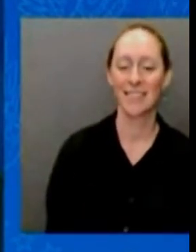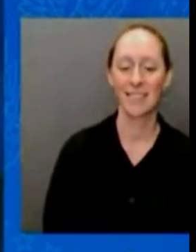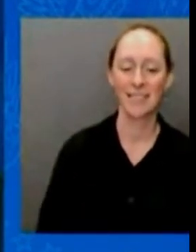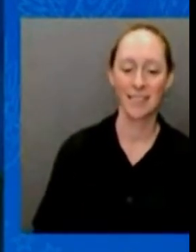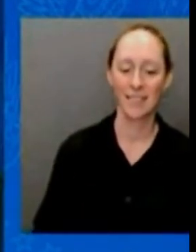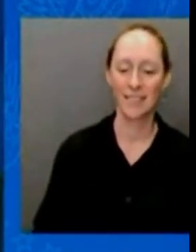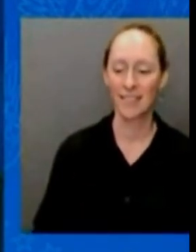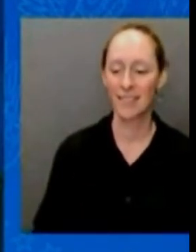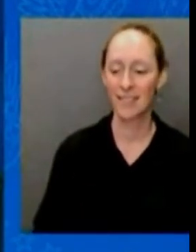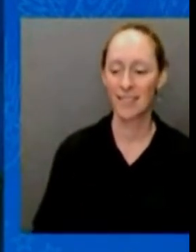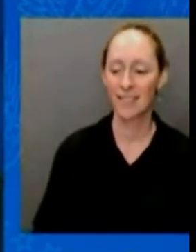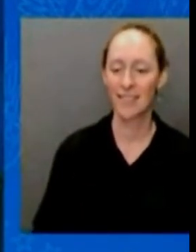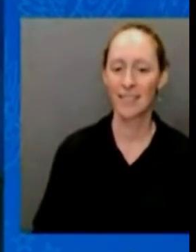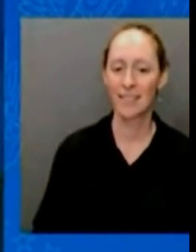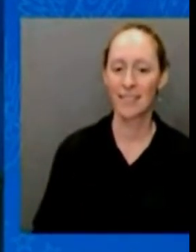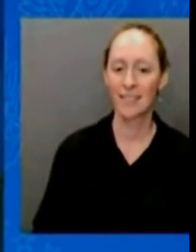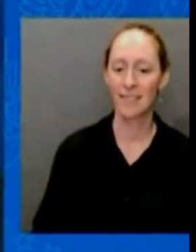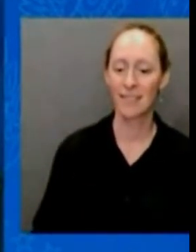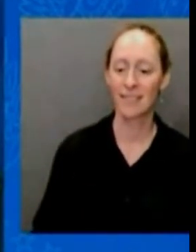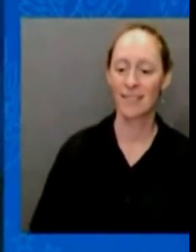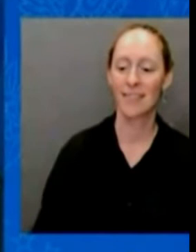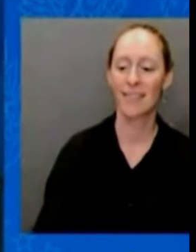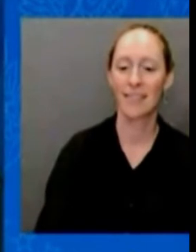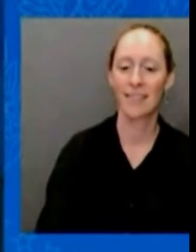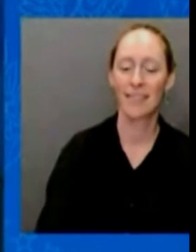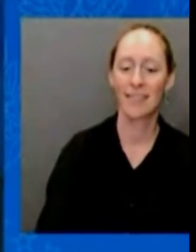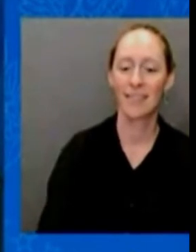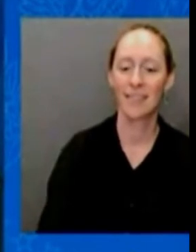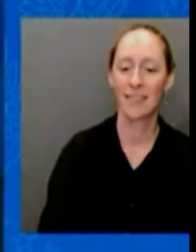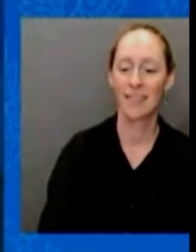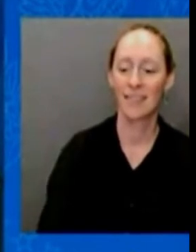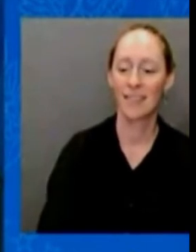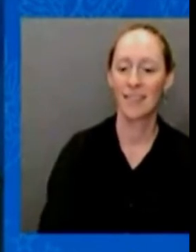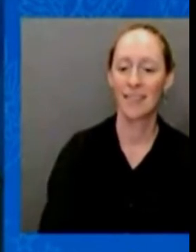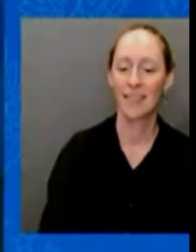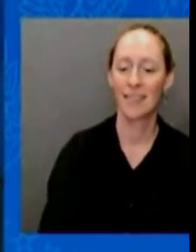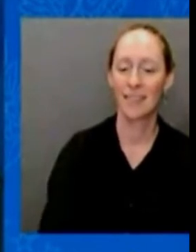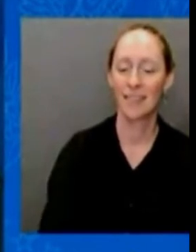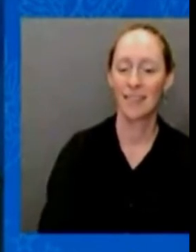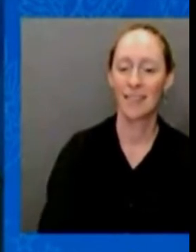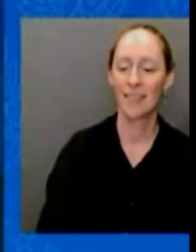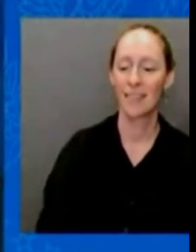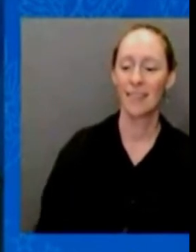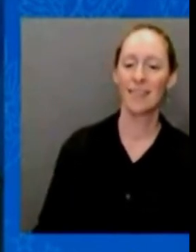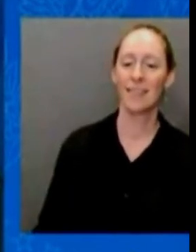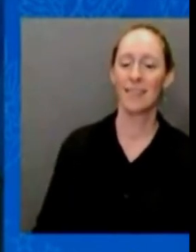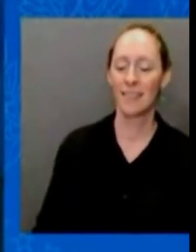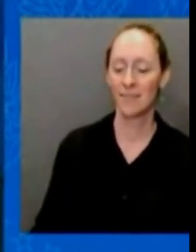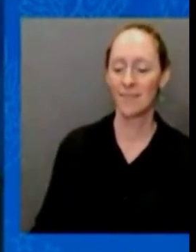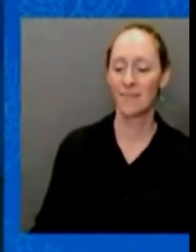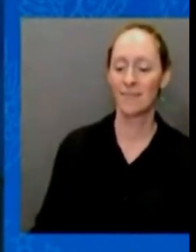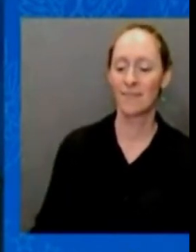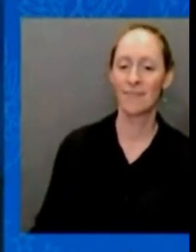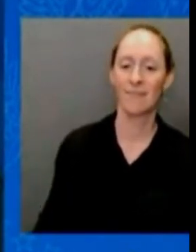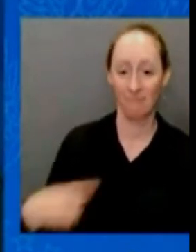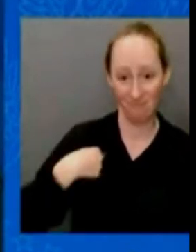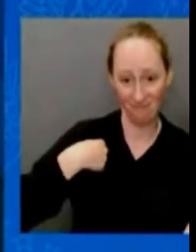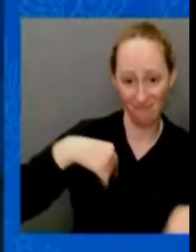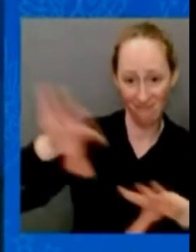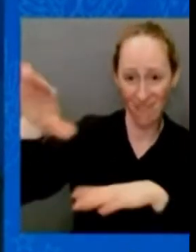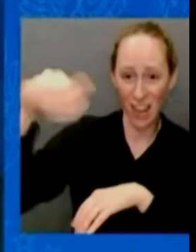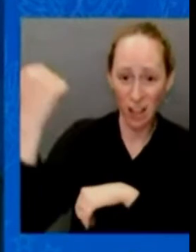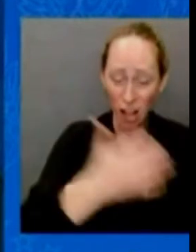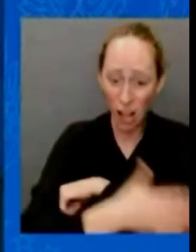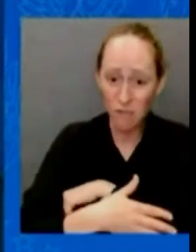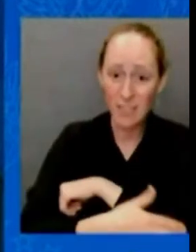immigrant and as representing 48,000 team members of Micron, this is really an